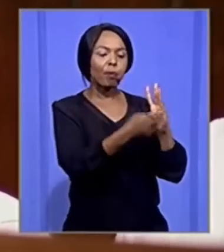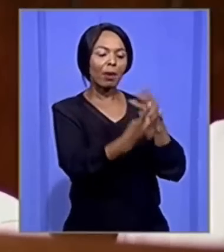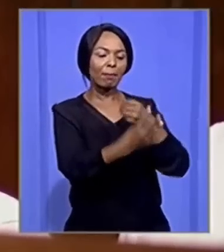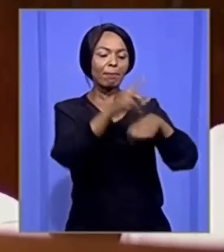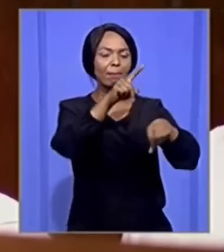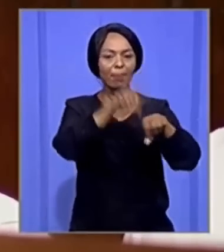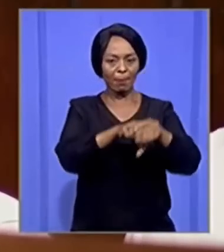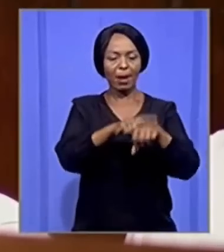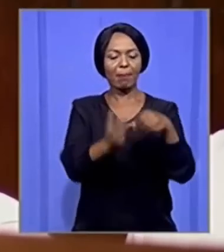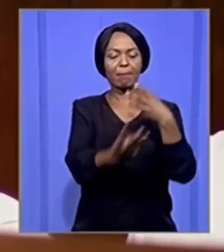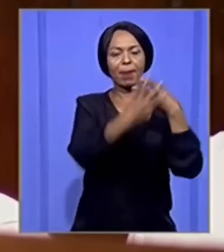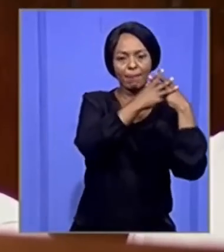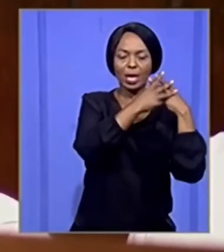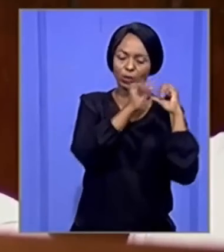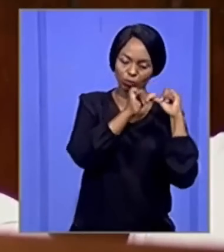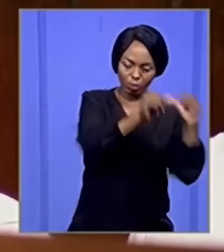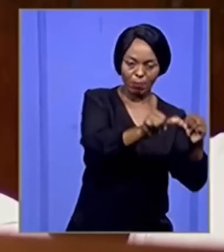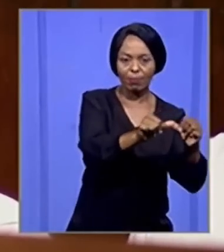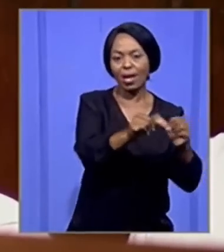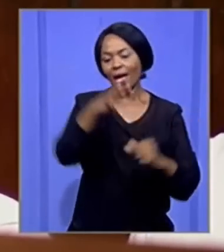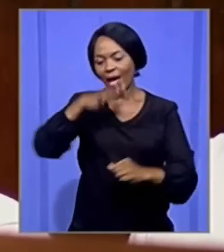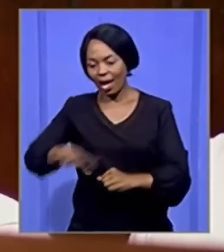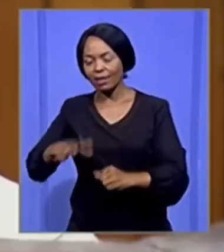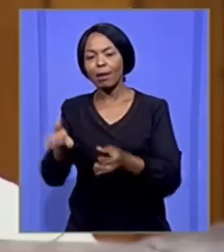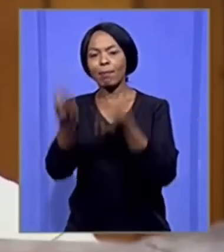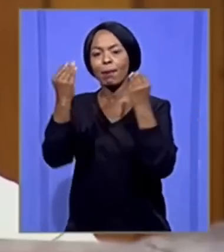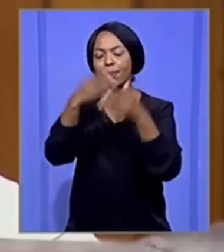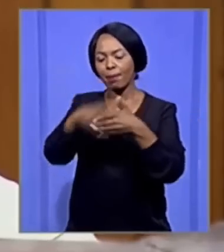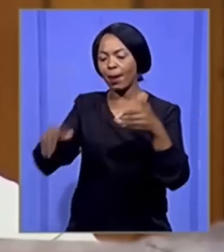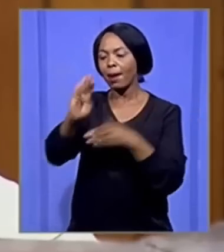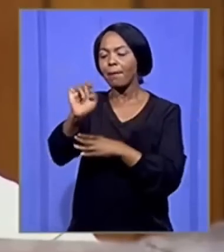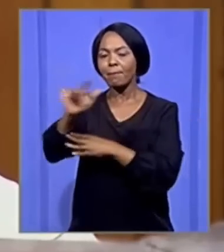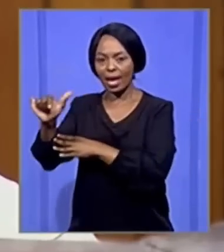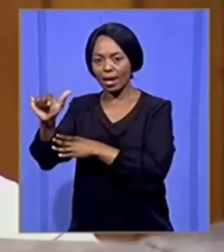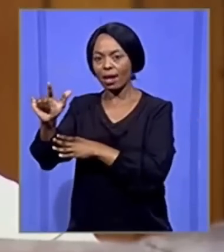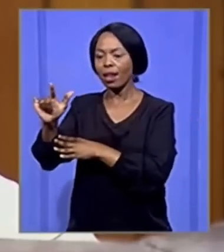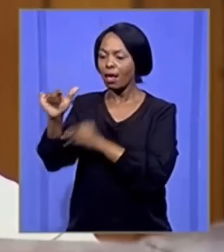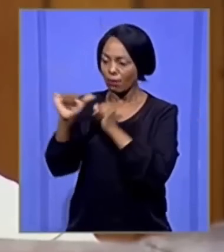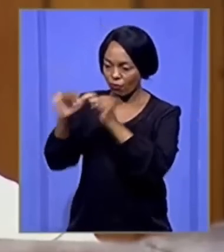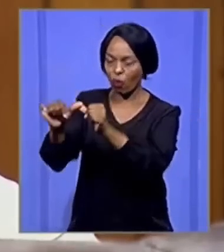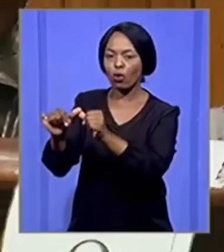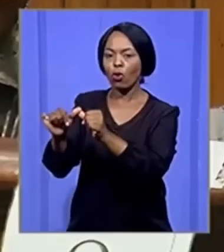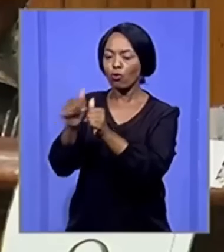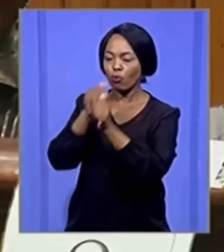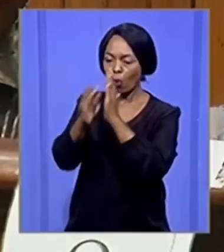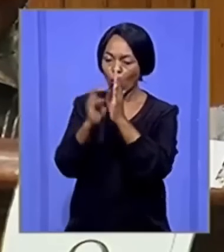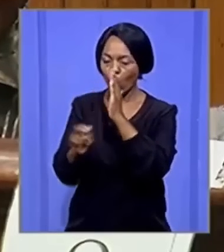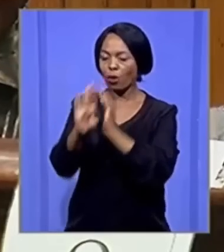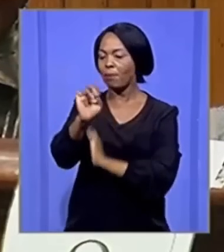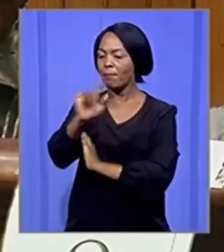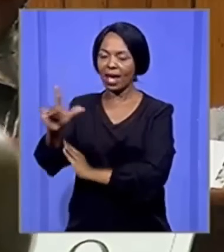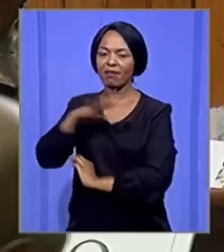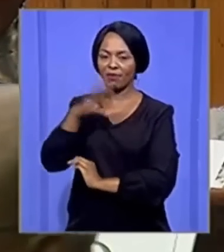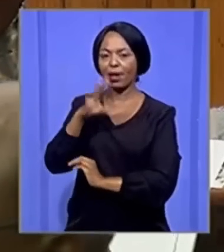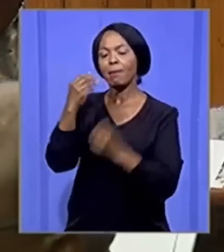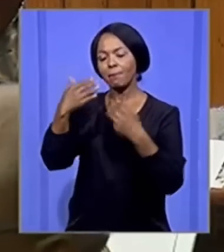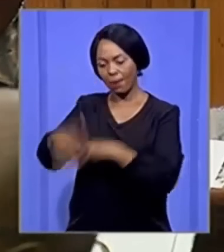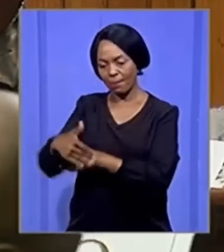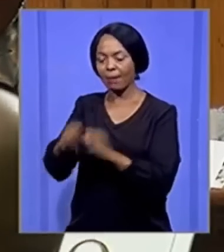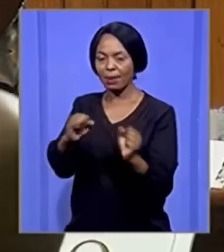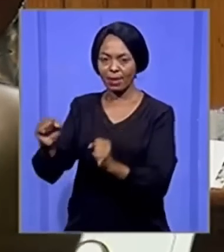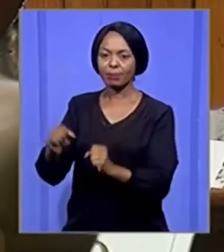ka go nna koo, fa ba le barataro ba ba neilweng beili ba tla tswelela ka go latela ditaelo tsa bone tsa beili. Kamogelo Siekwi, dikgang